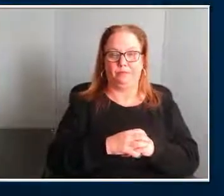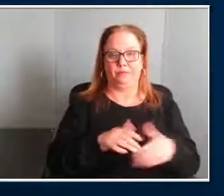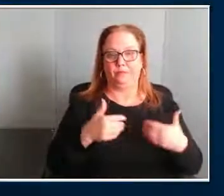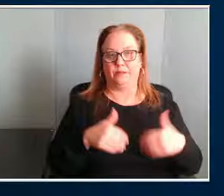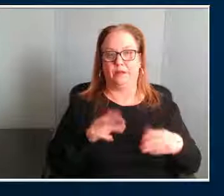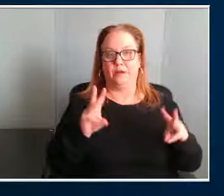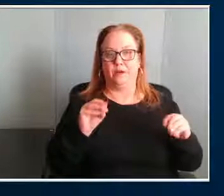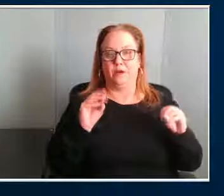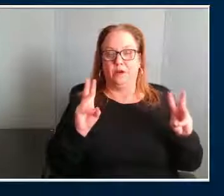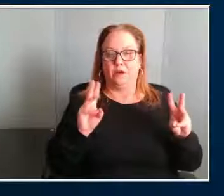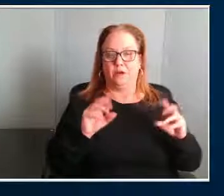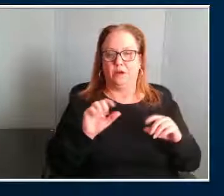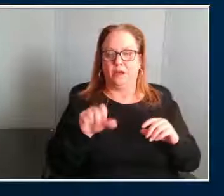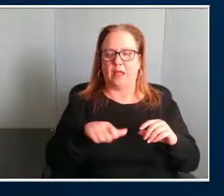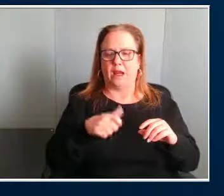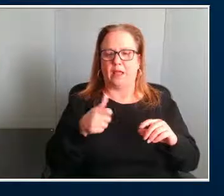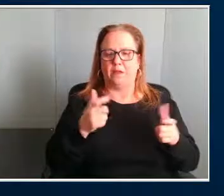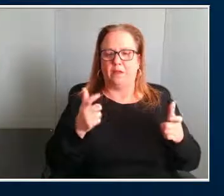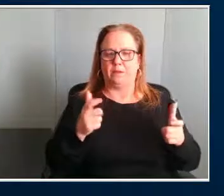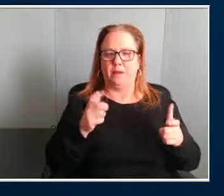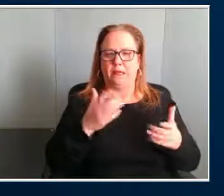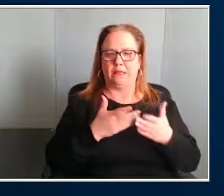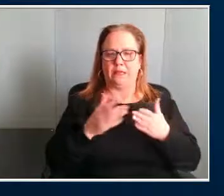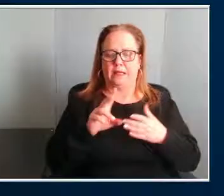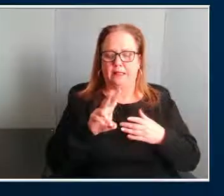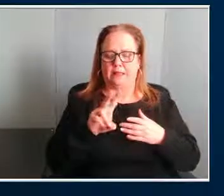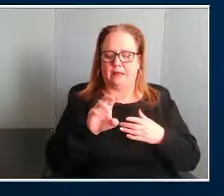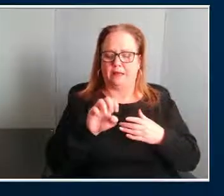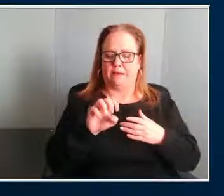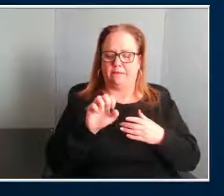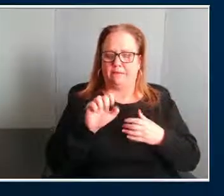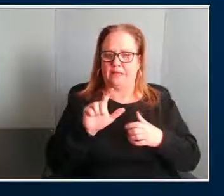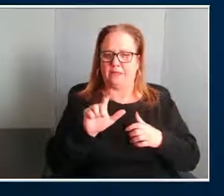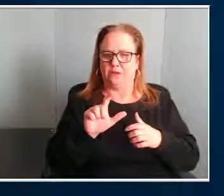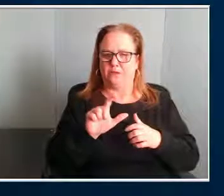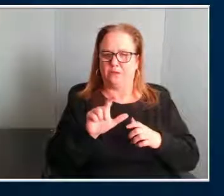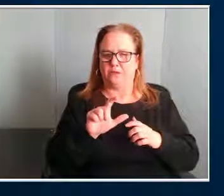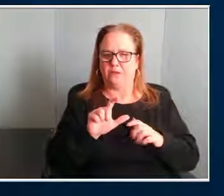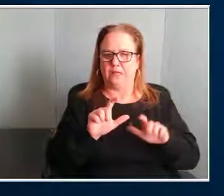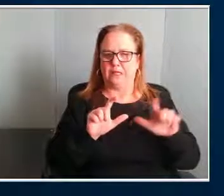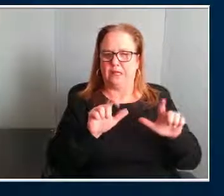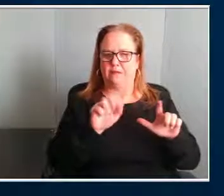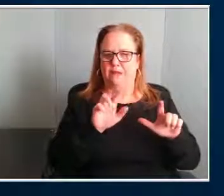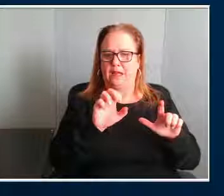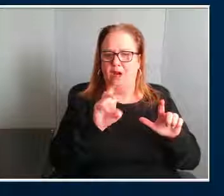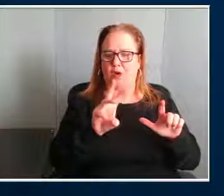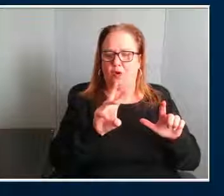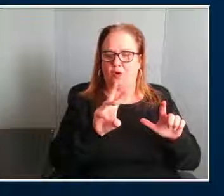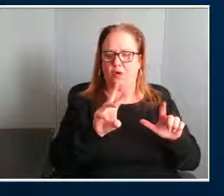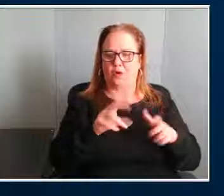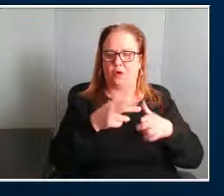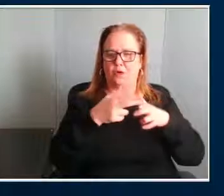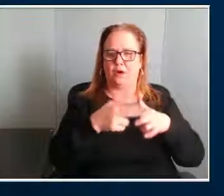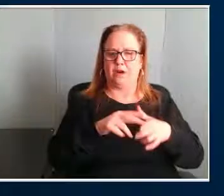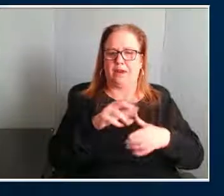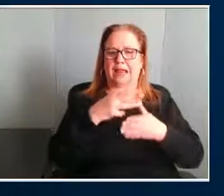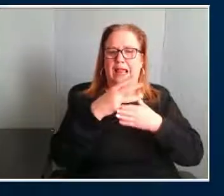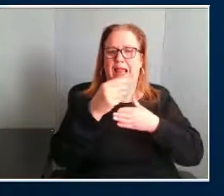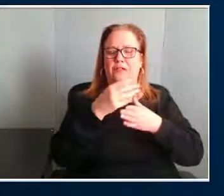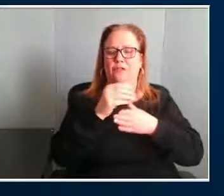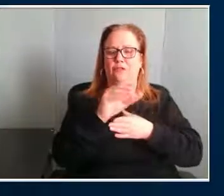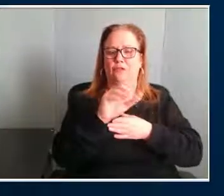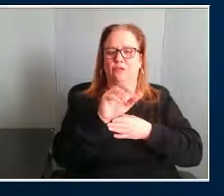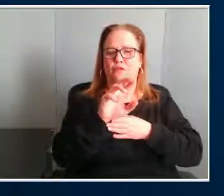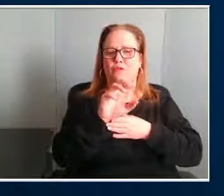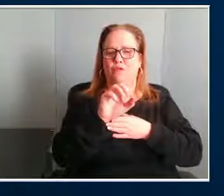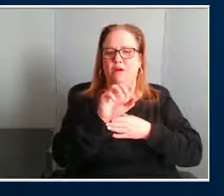dramatic. What's that other big thing that other vessel was just to the left of the arrow before you? Yeah, that's called the external carotid artery. That's the one Okay. that